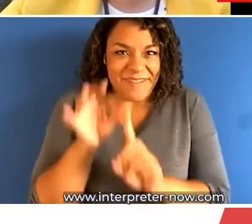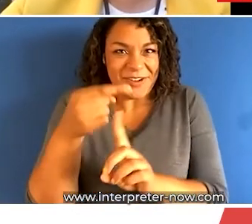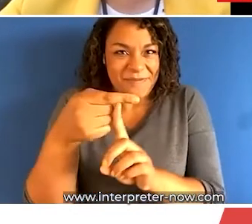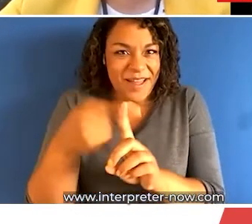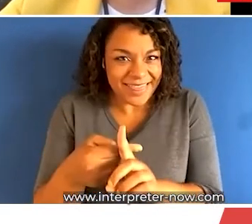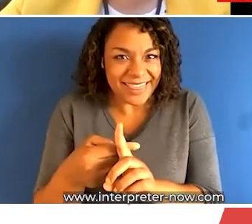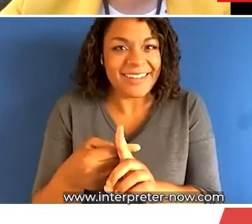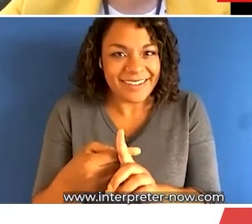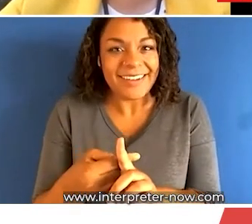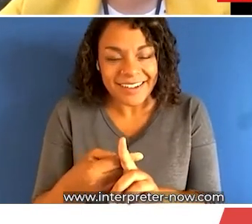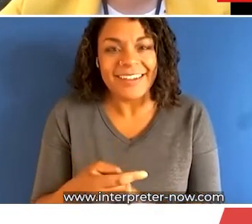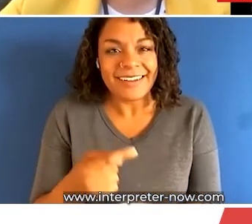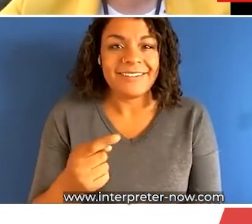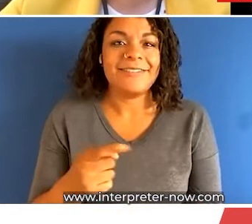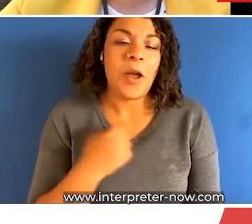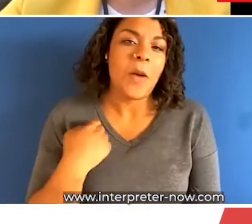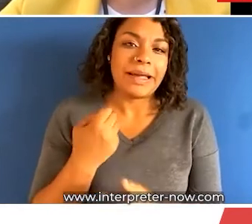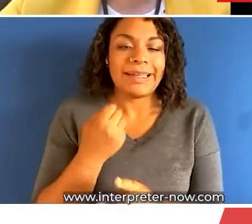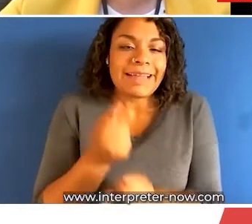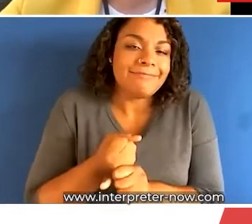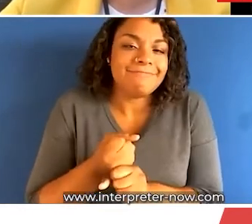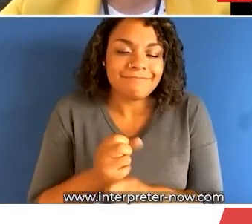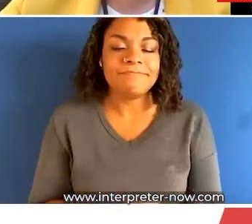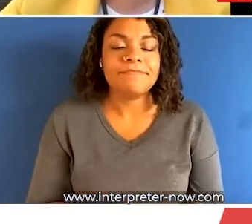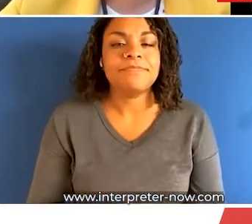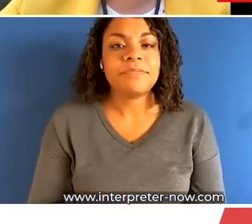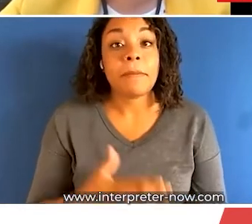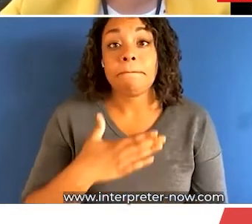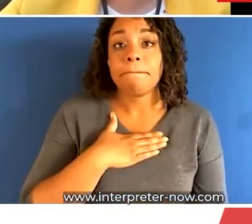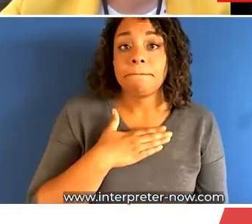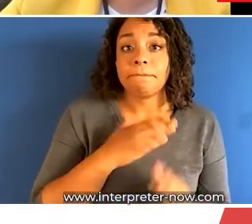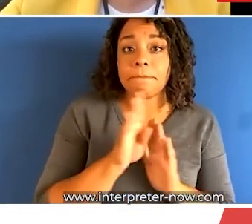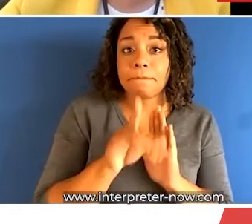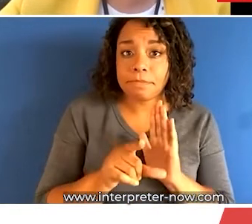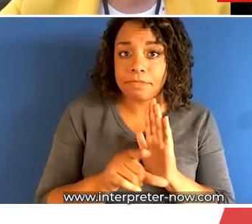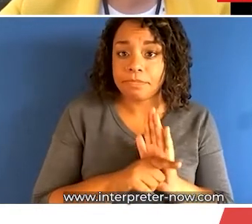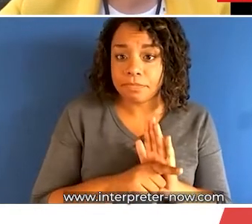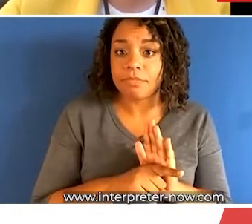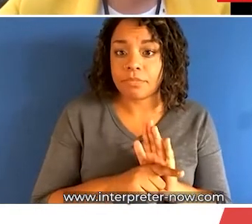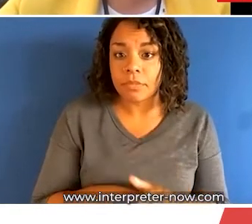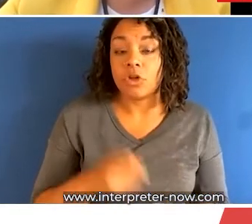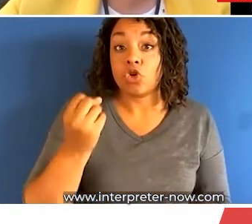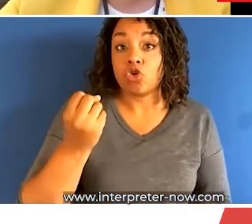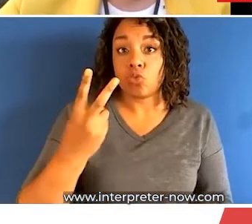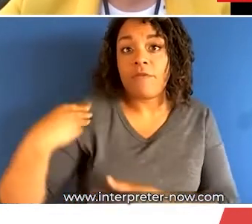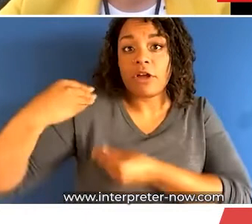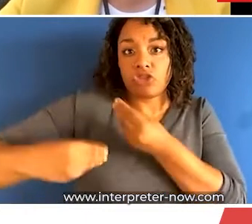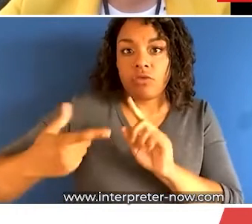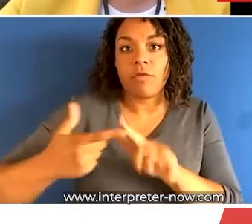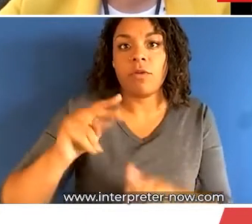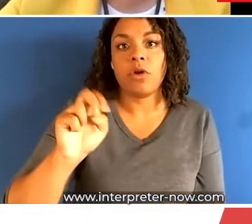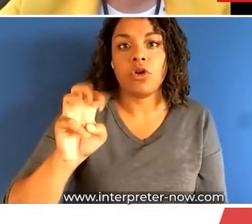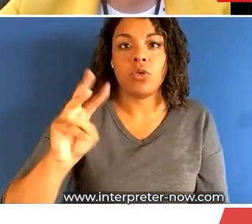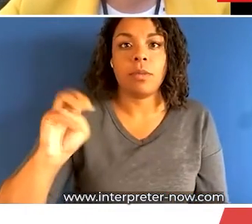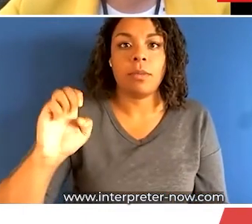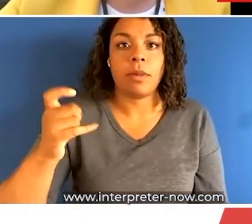that we get throughout the year. And my background is actually, I'm actually 12th generation New Mexican. So my